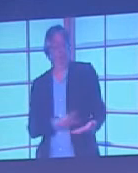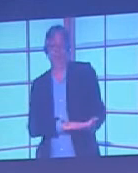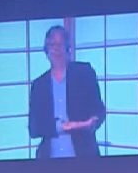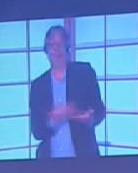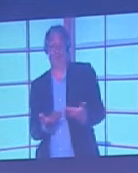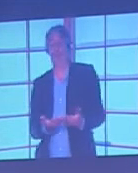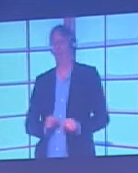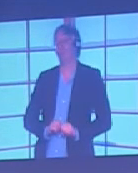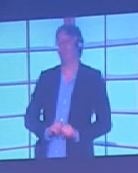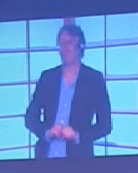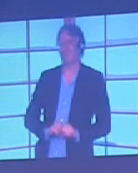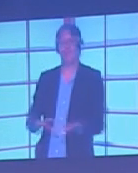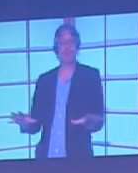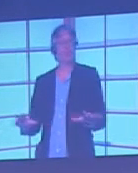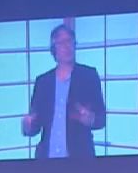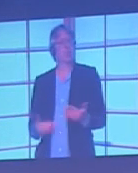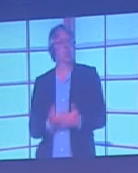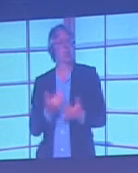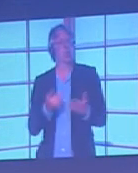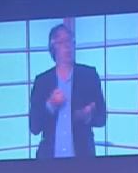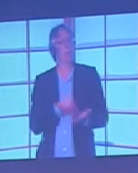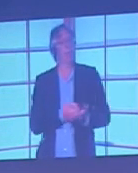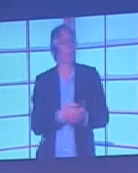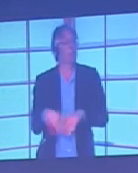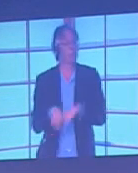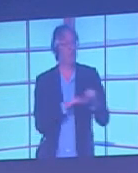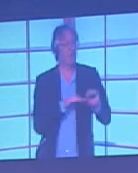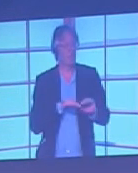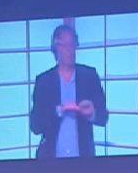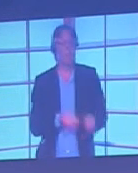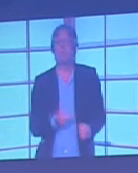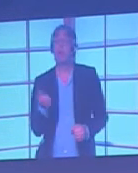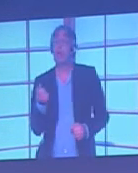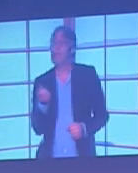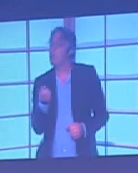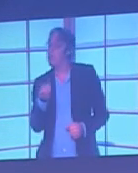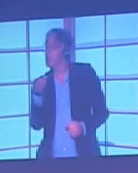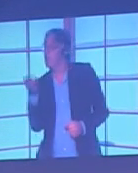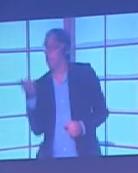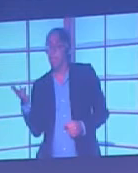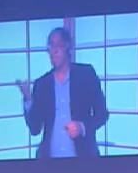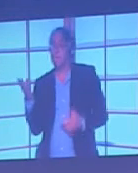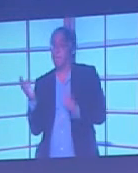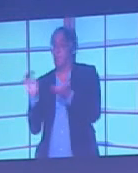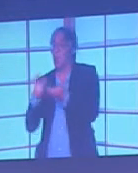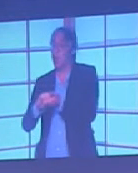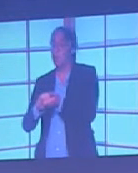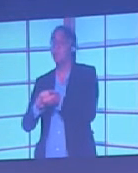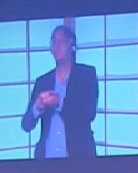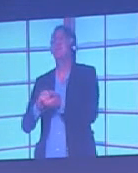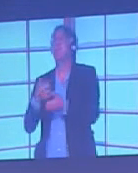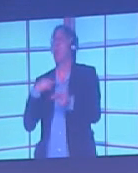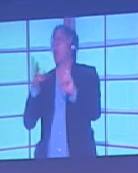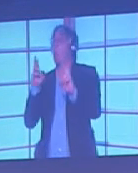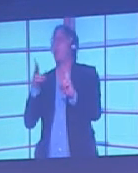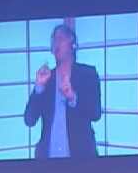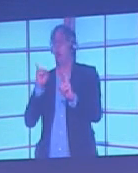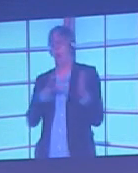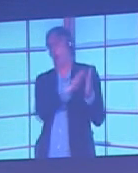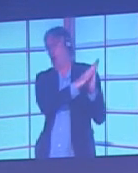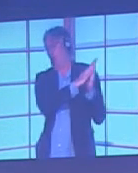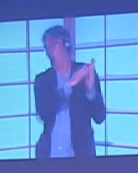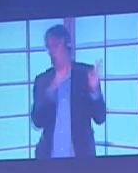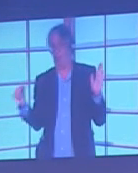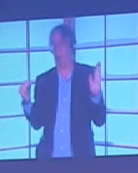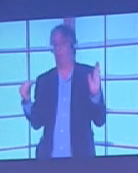criterion. And what we will expect, and some associations have already done this, is they will put a similar criterion, if not exactly the same,